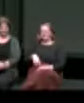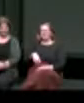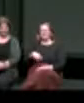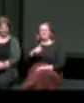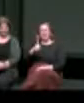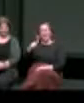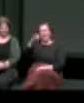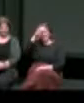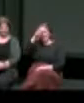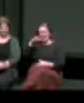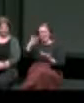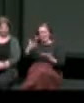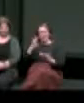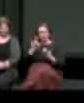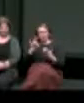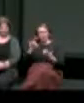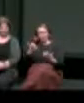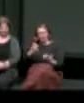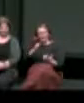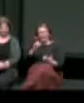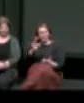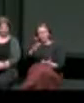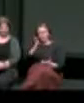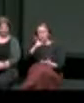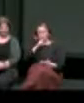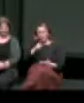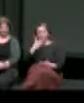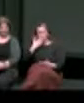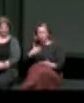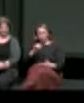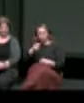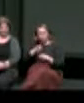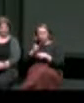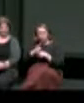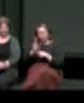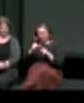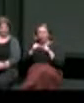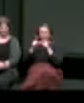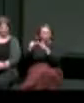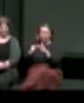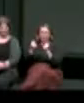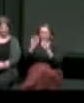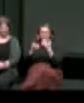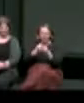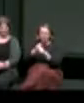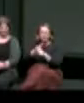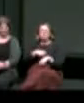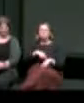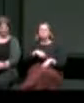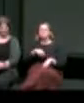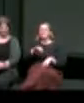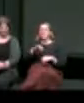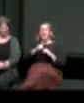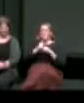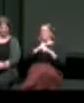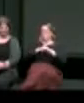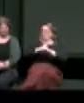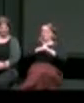in the audience, if your jokes are legendary enough, they can last for centuries. How do you protect